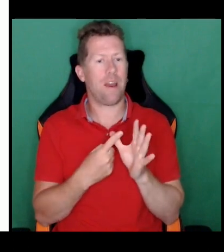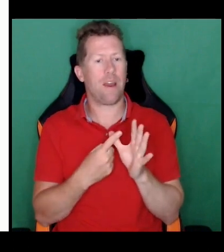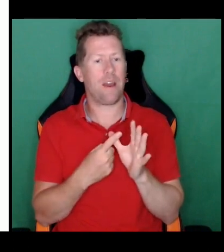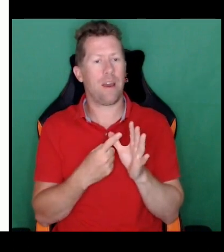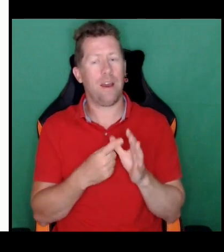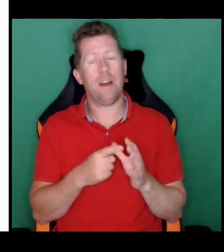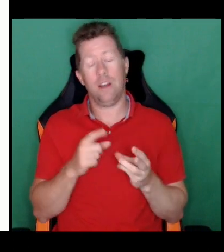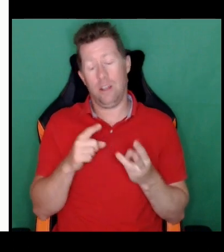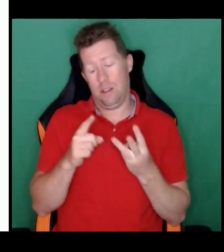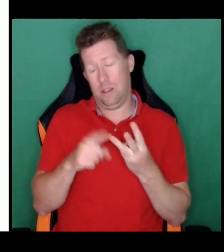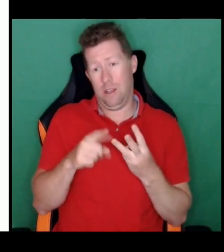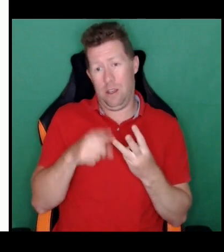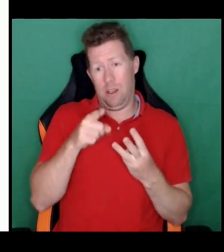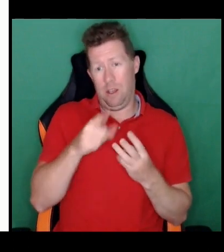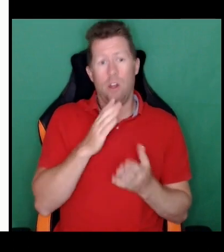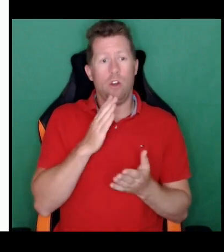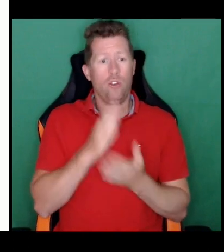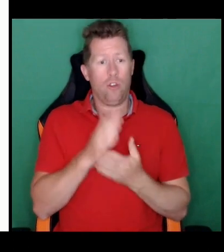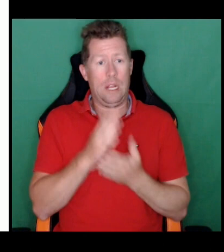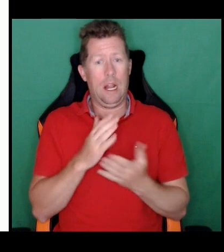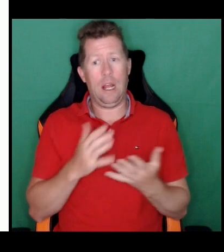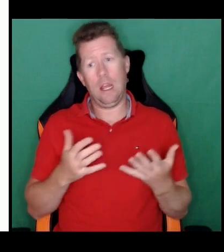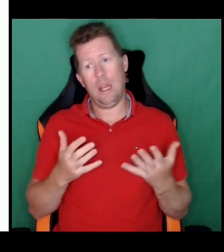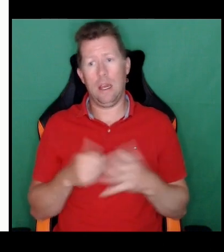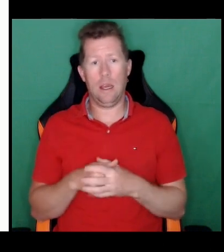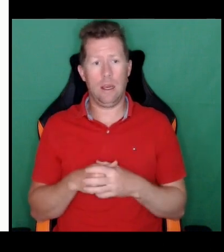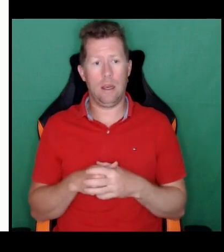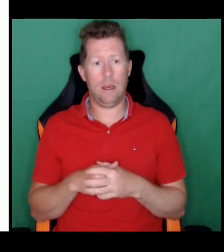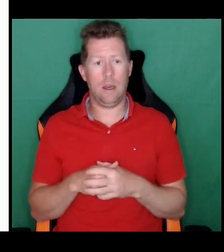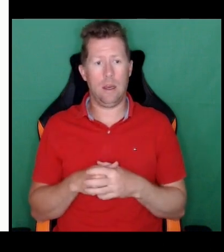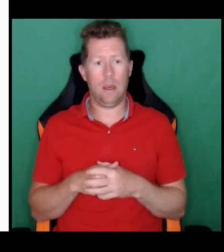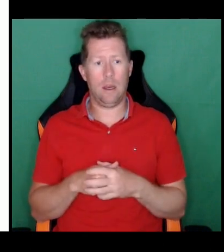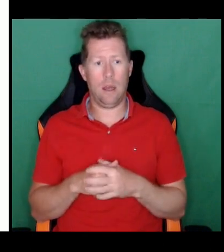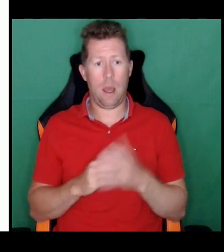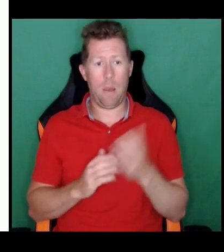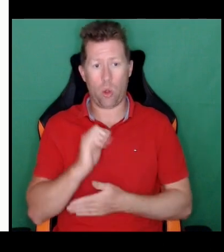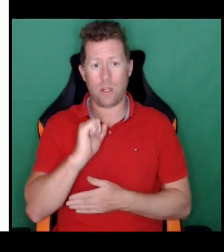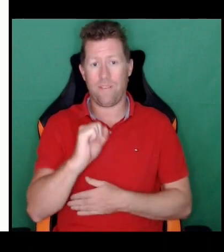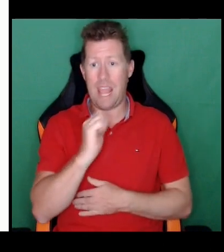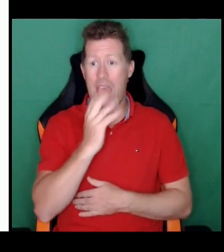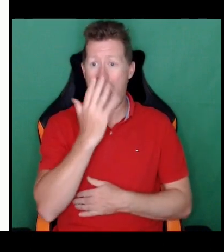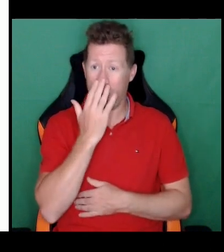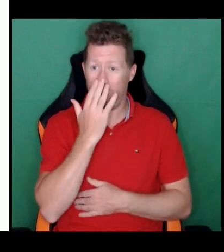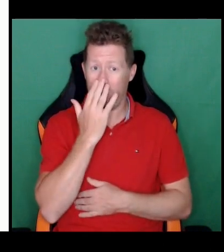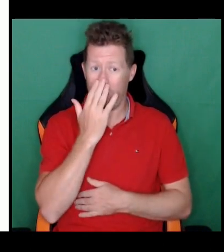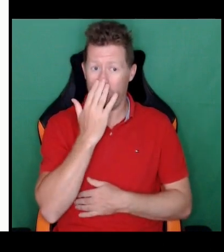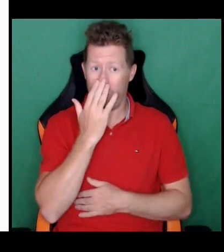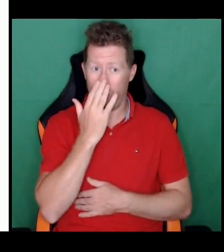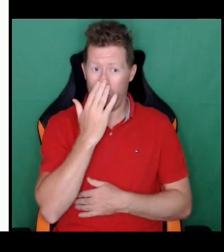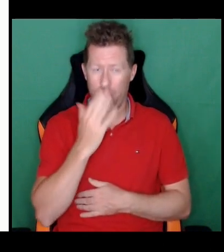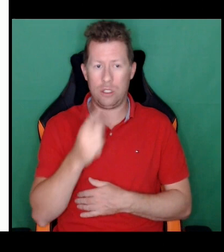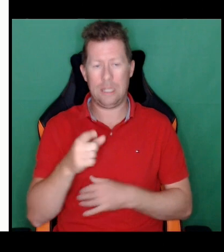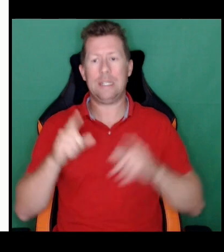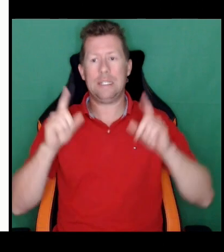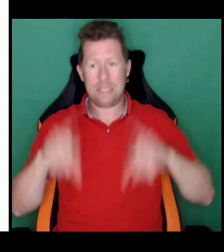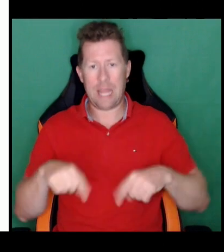that they are now, slightly by virtue of their age skew as well, starting to pay